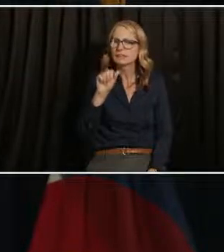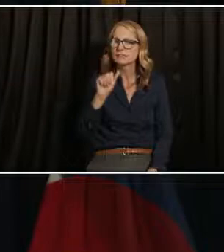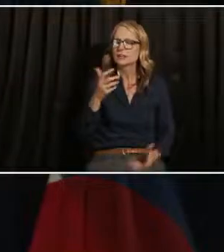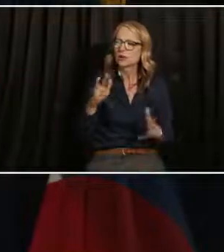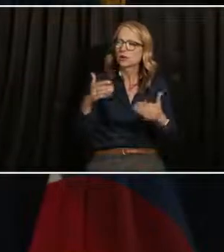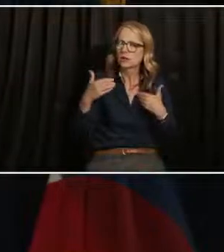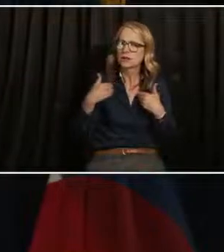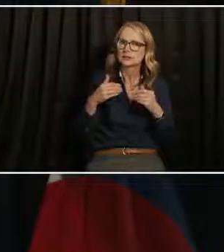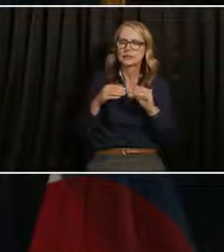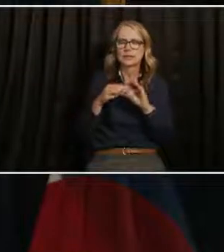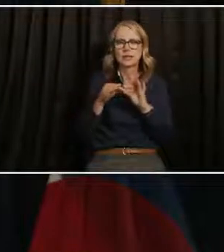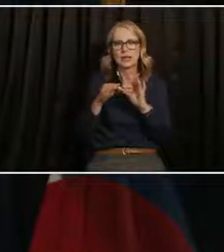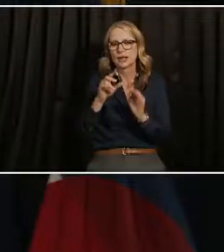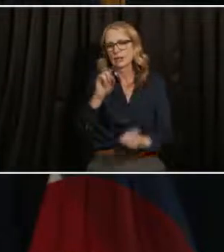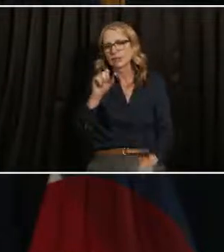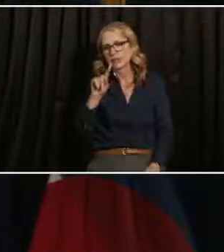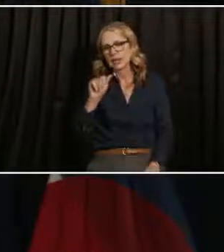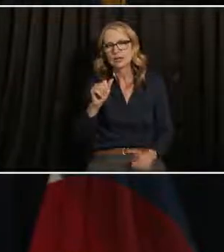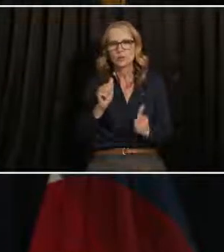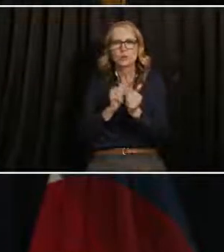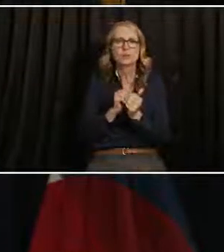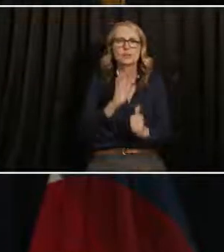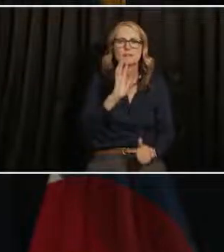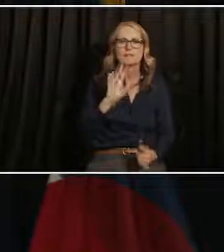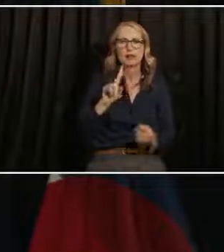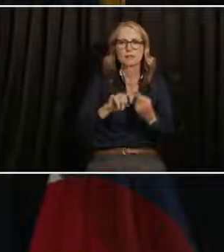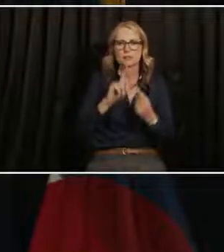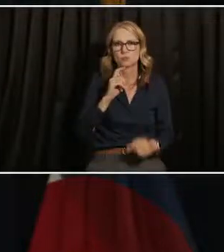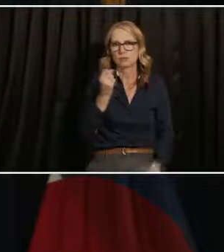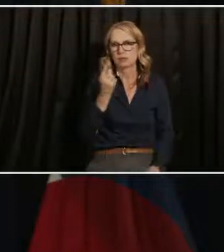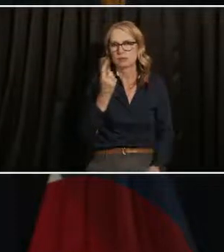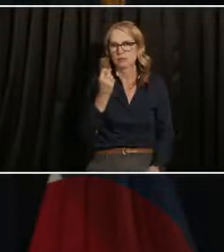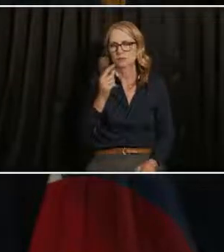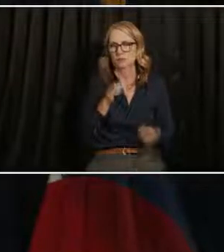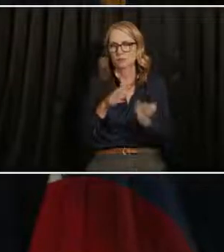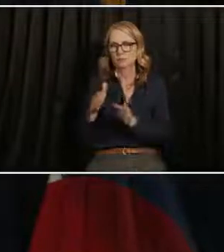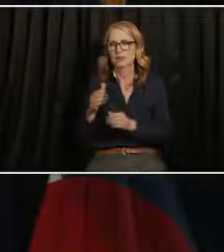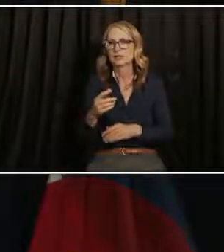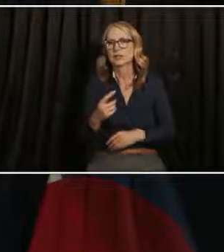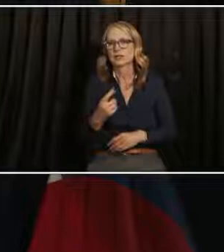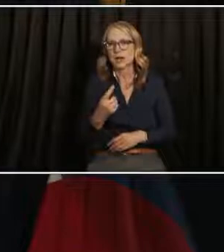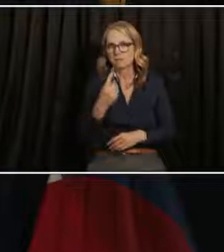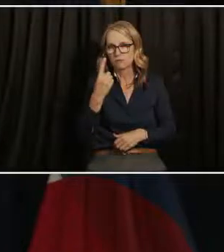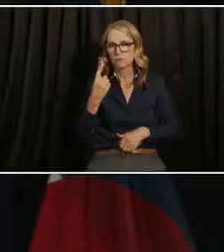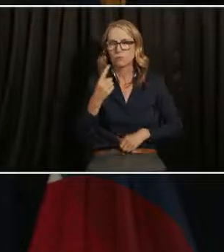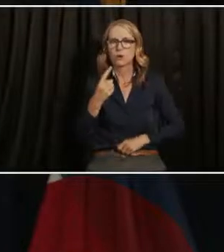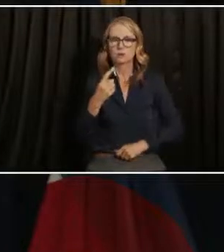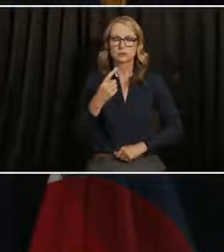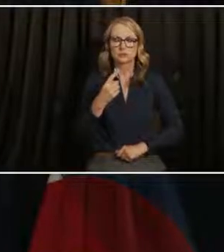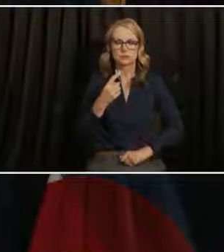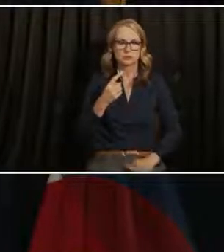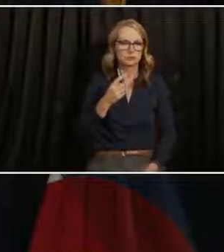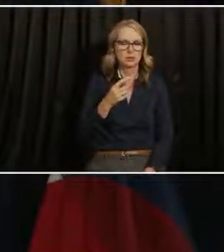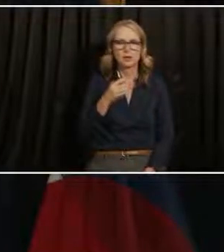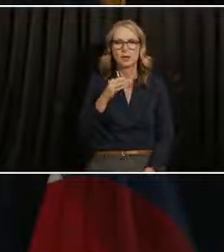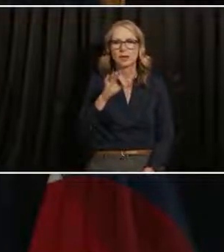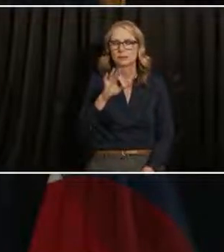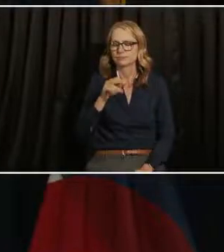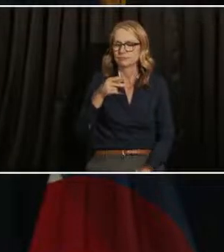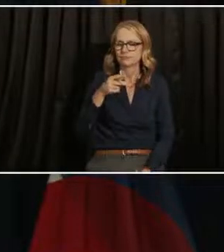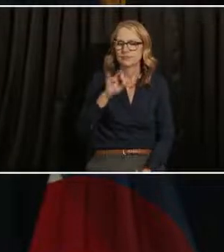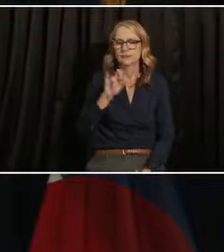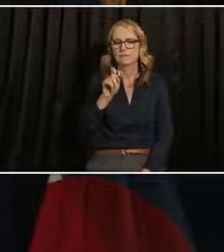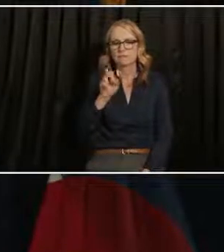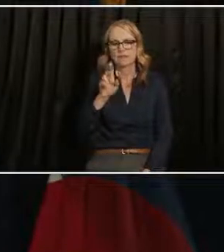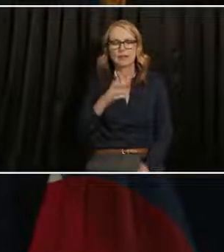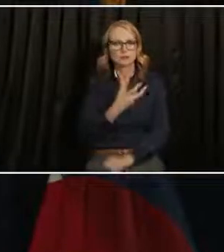to 11-year-old plan, which is 1/3 of the Pfizer dose and shows a very robust immune response. They need to